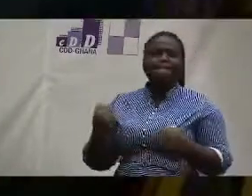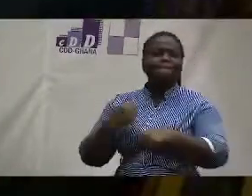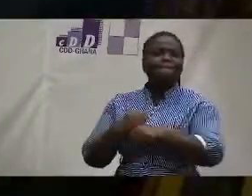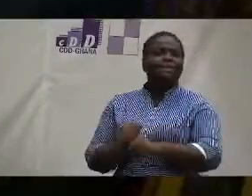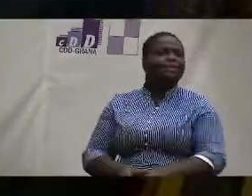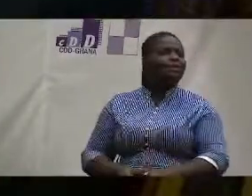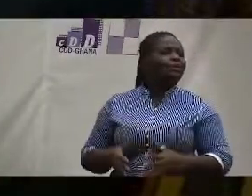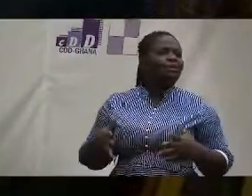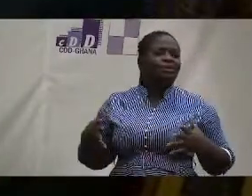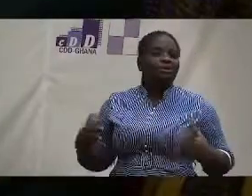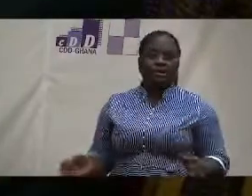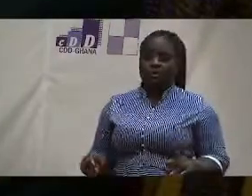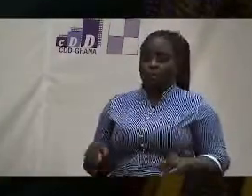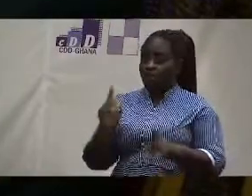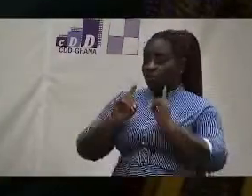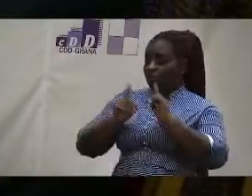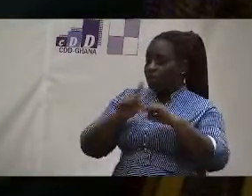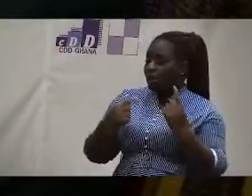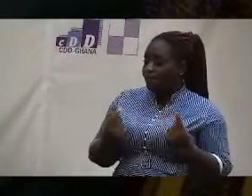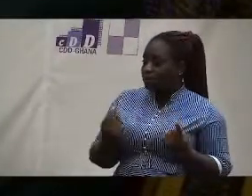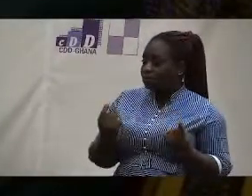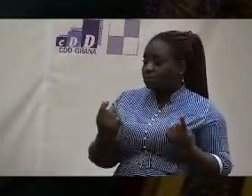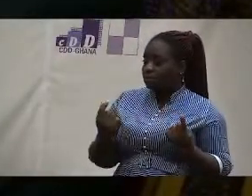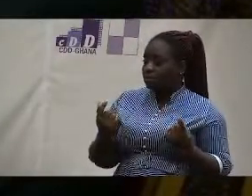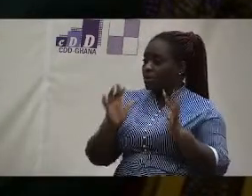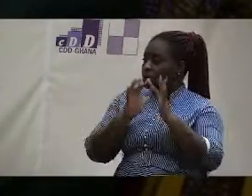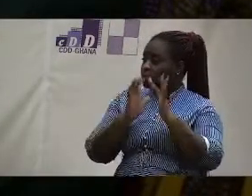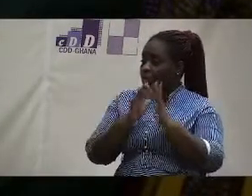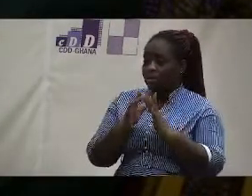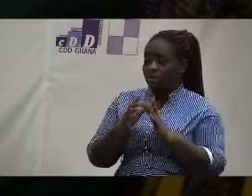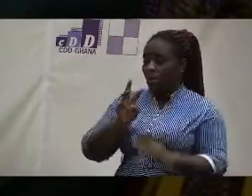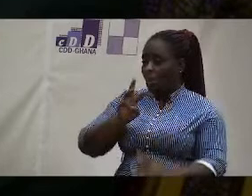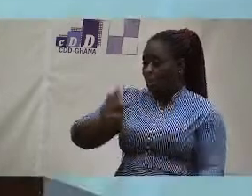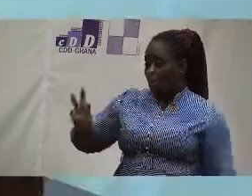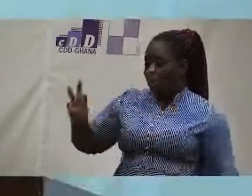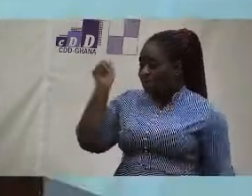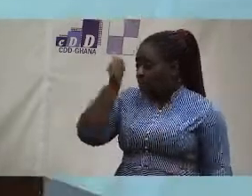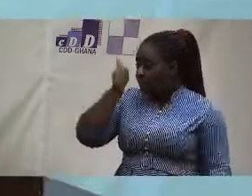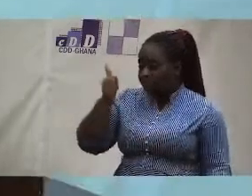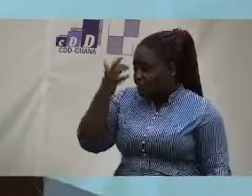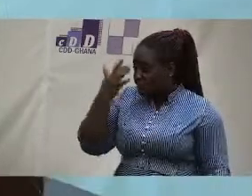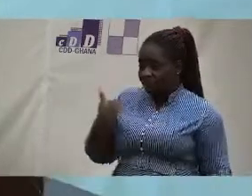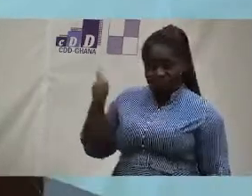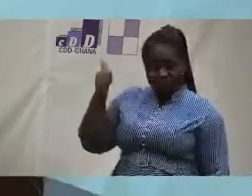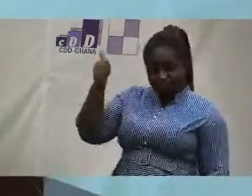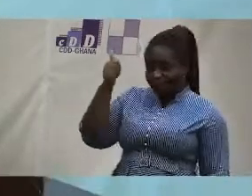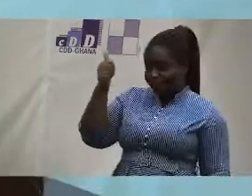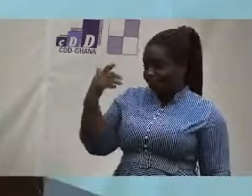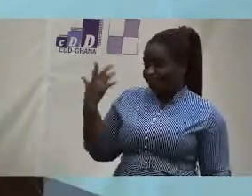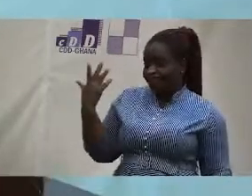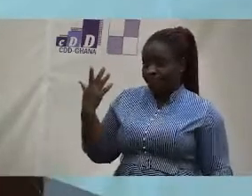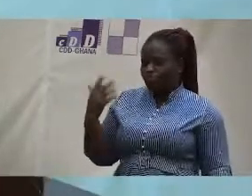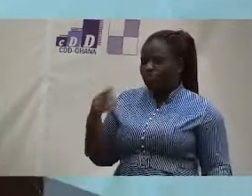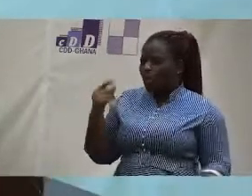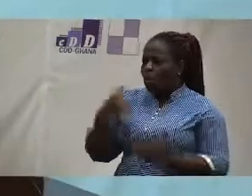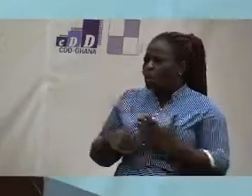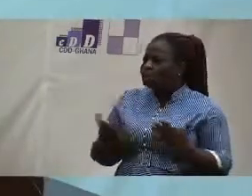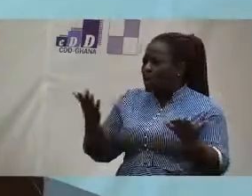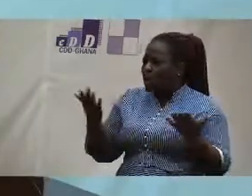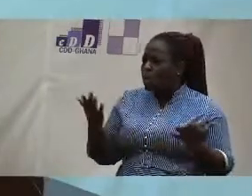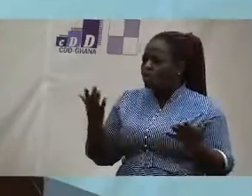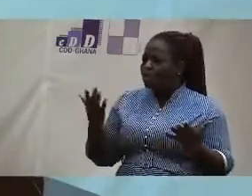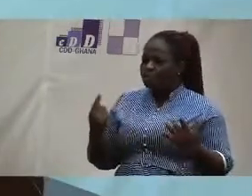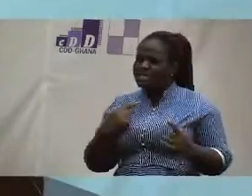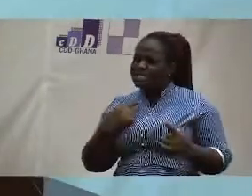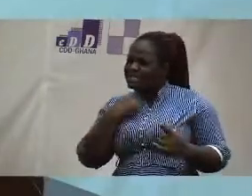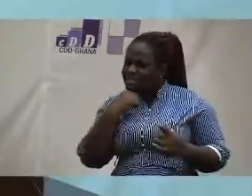it comes to democratic consolidation in West Africa itself. And what I really want to underpin